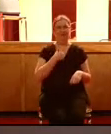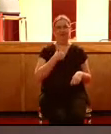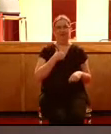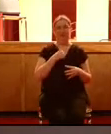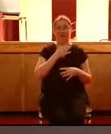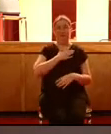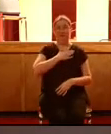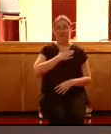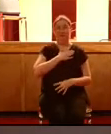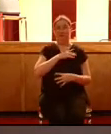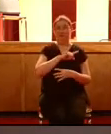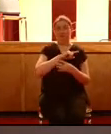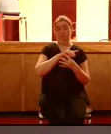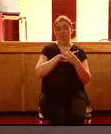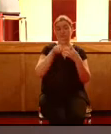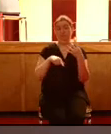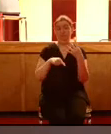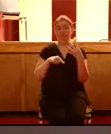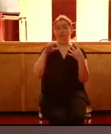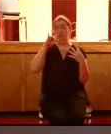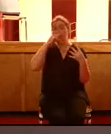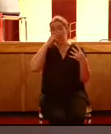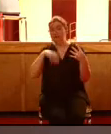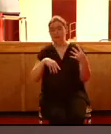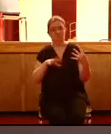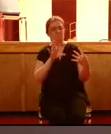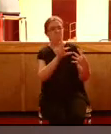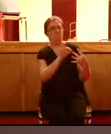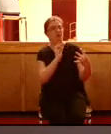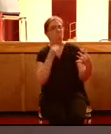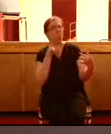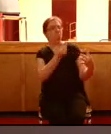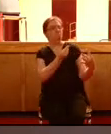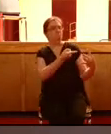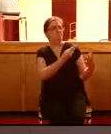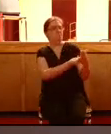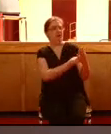four children and giving them money and not giving anybody else anything.